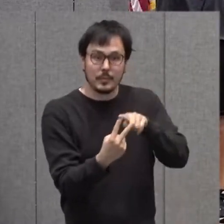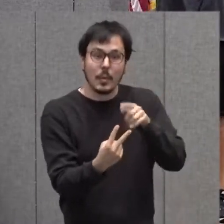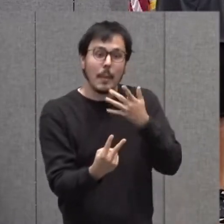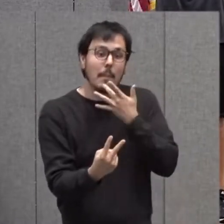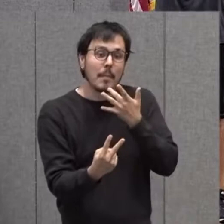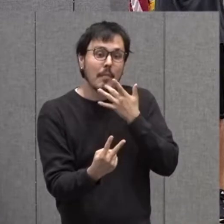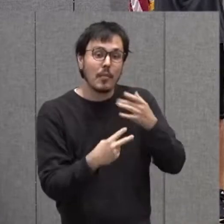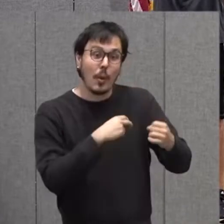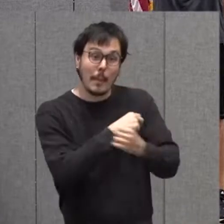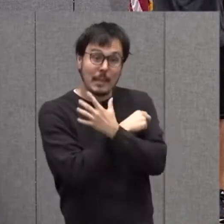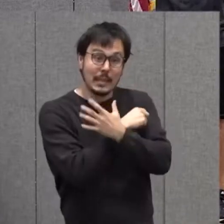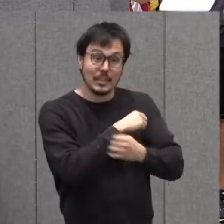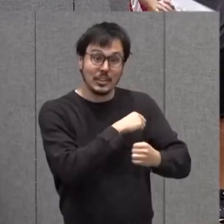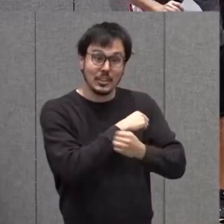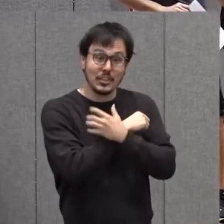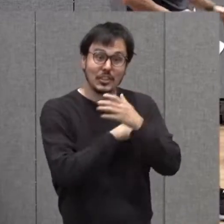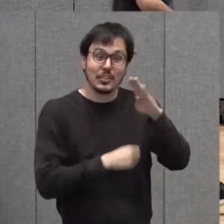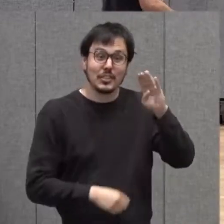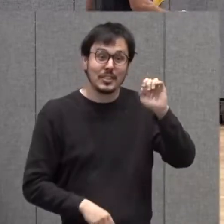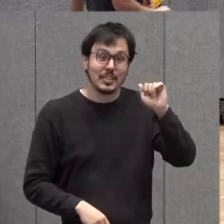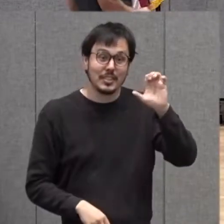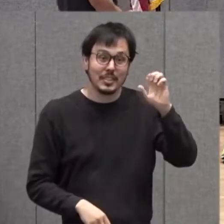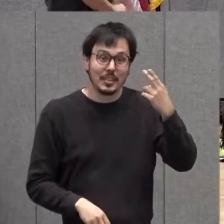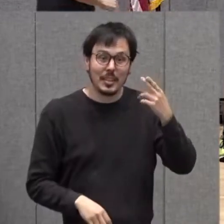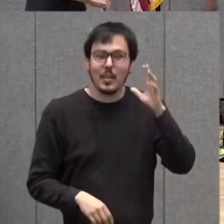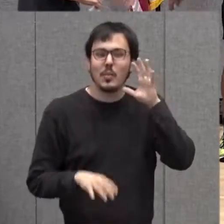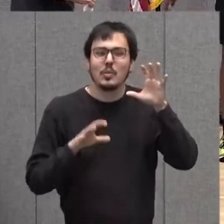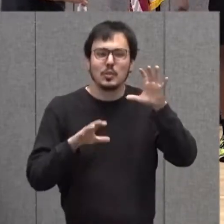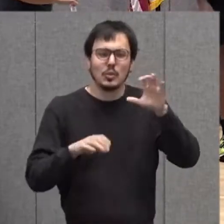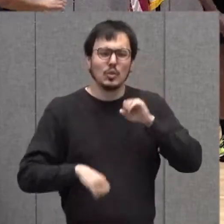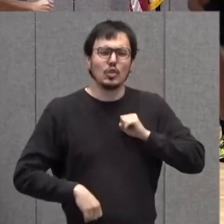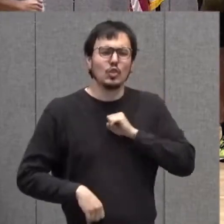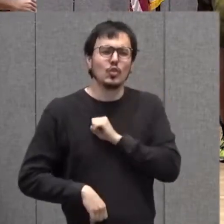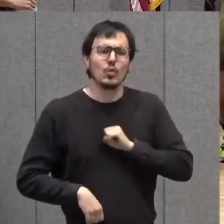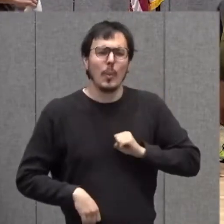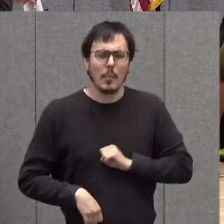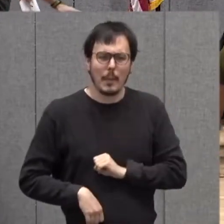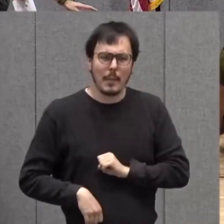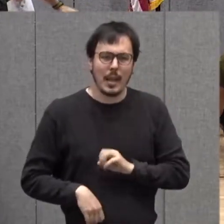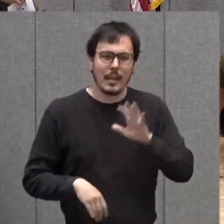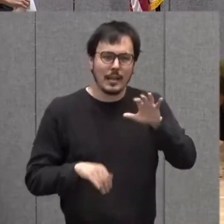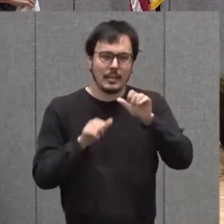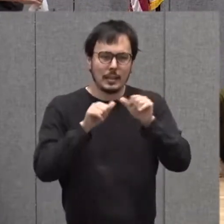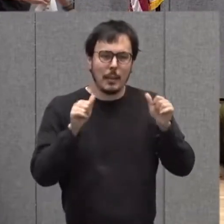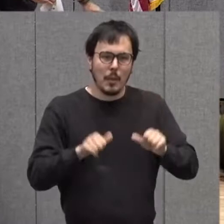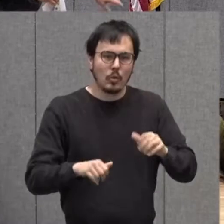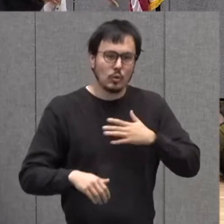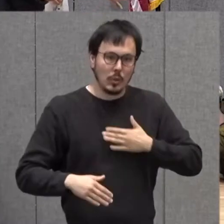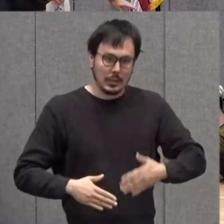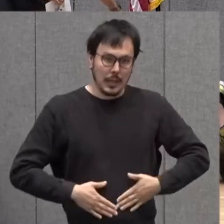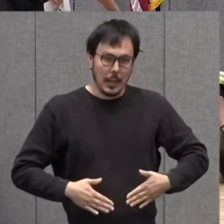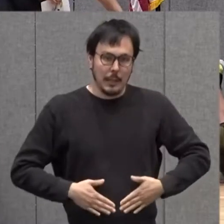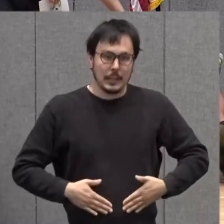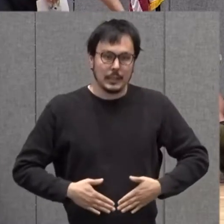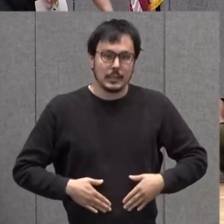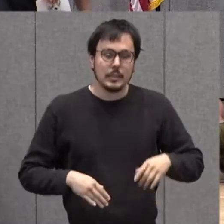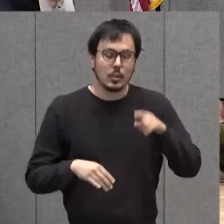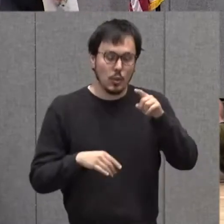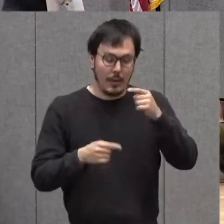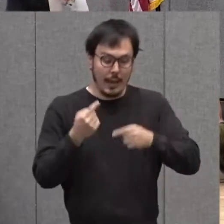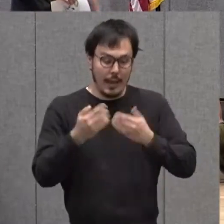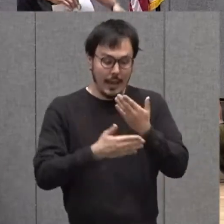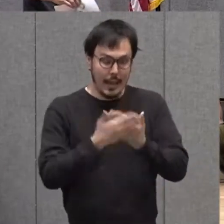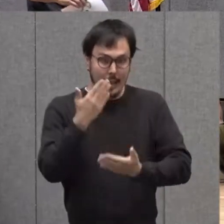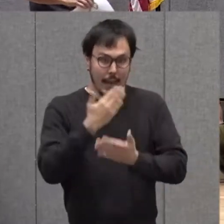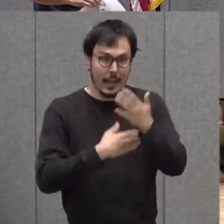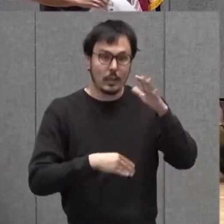be at the beach right now, we're going to do the Superman pose. On your tummy, picking up your feet in the back, and your